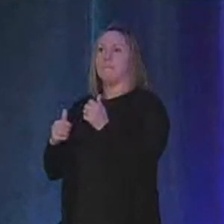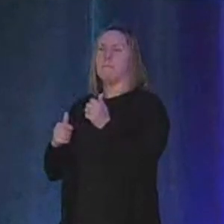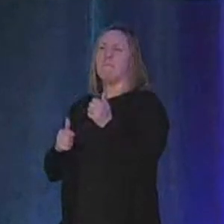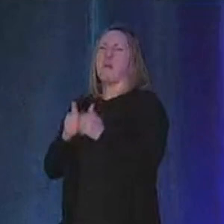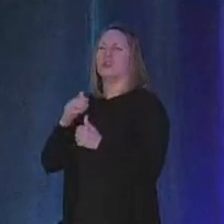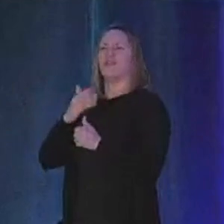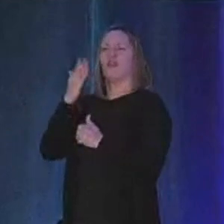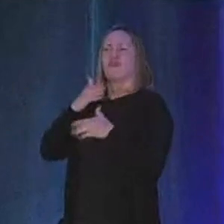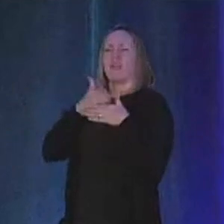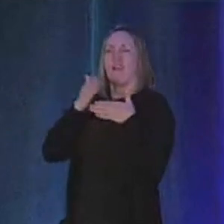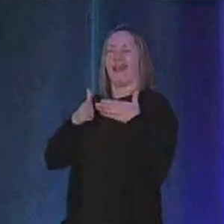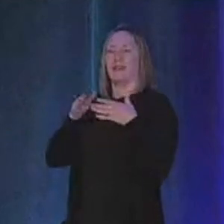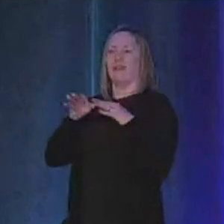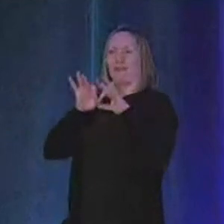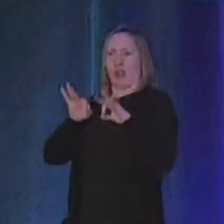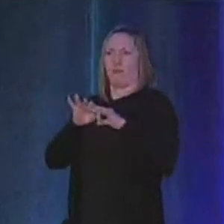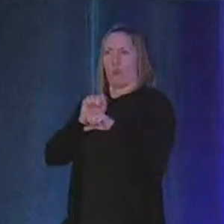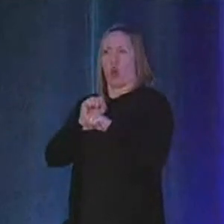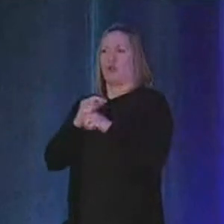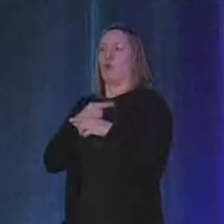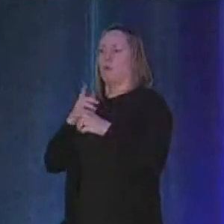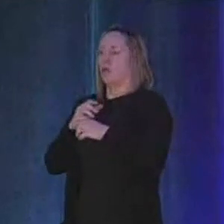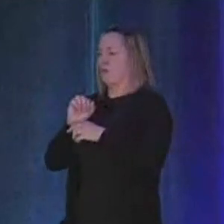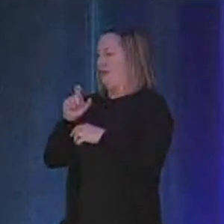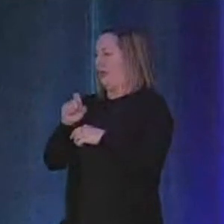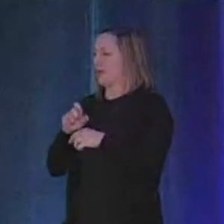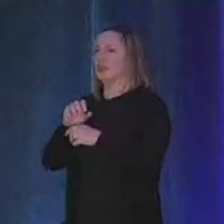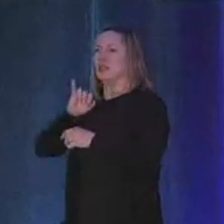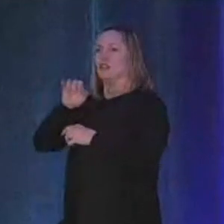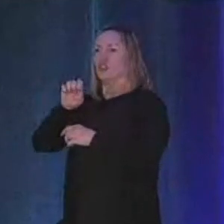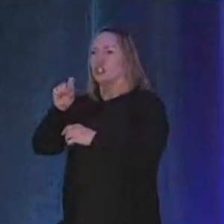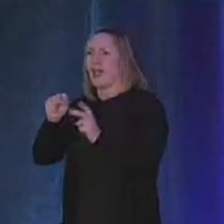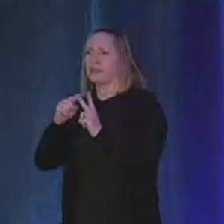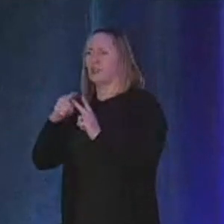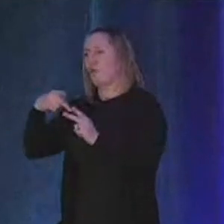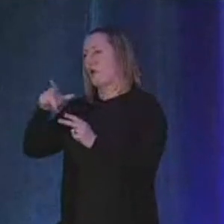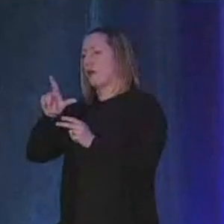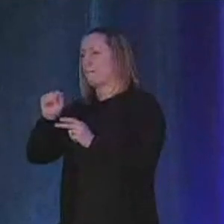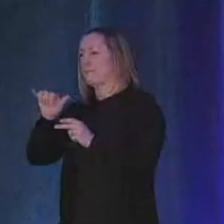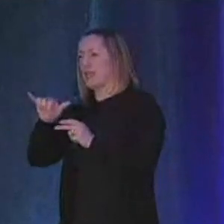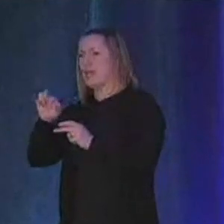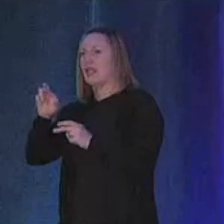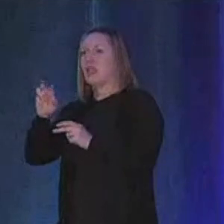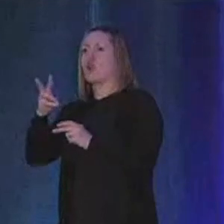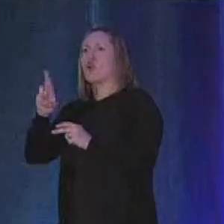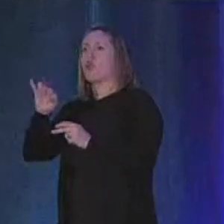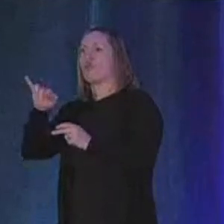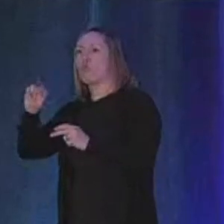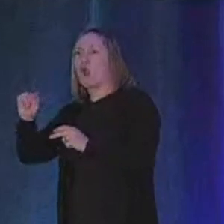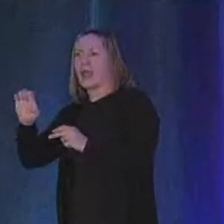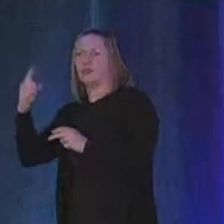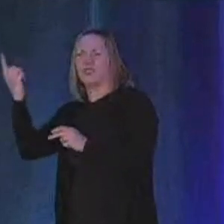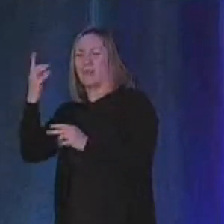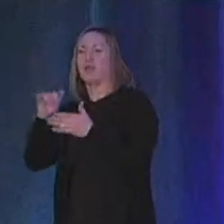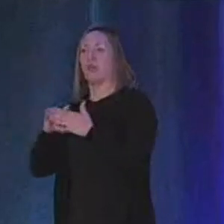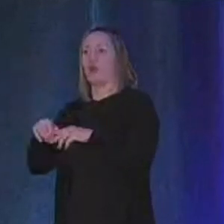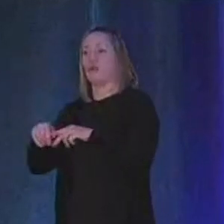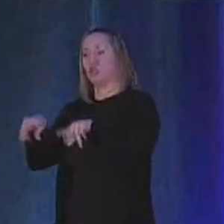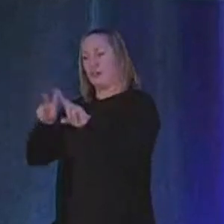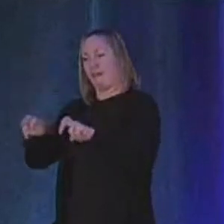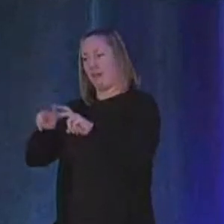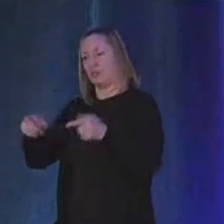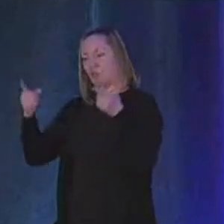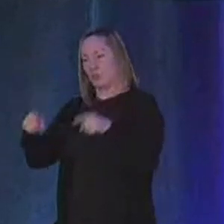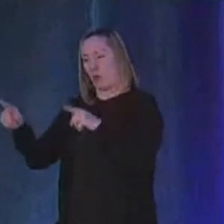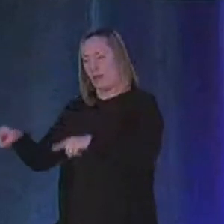There's going to be some way to put Axe into like Jest or Playwright or something like that, where it just like statically analyzes what's going on and tells